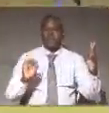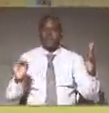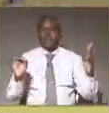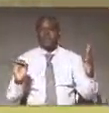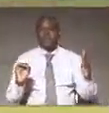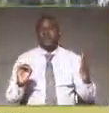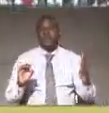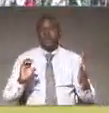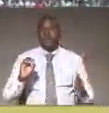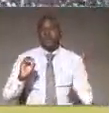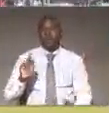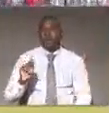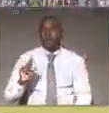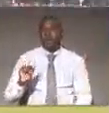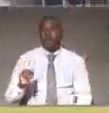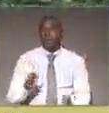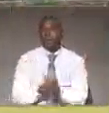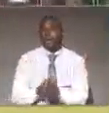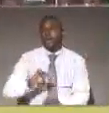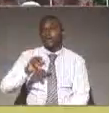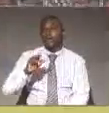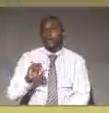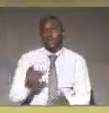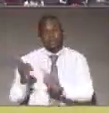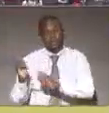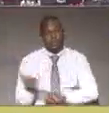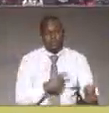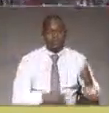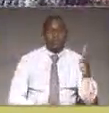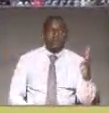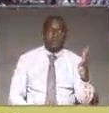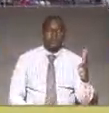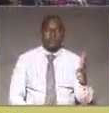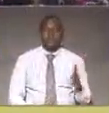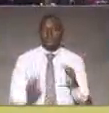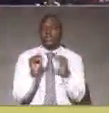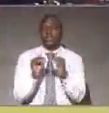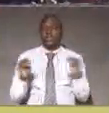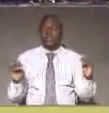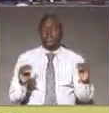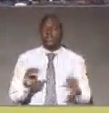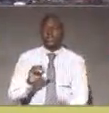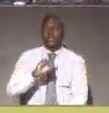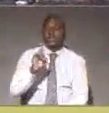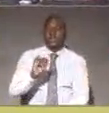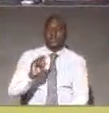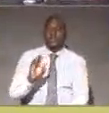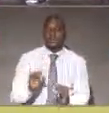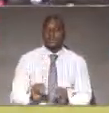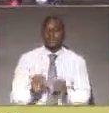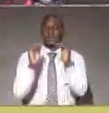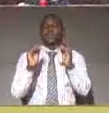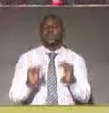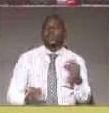with Jacob Okau and Charles Luanga among the goals. Standard High School Zana also progressed after